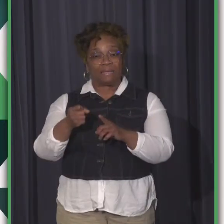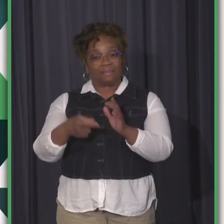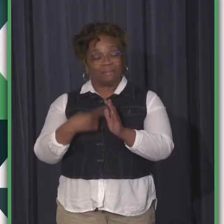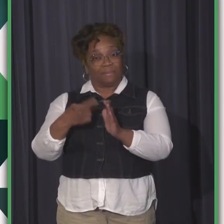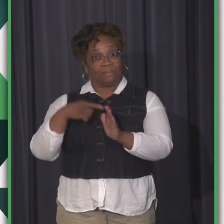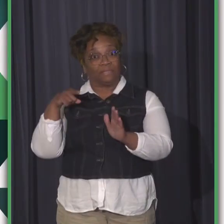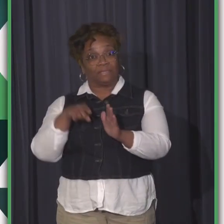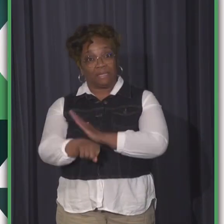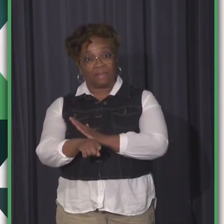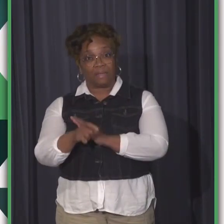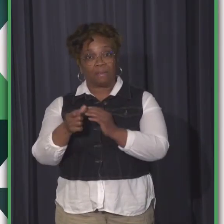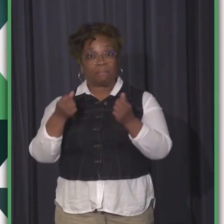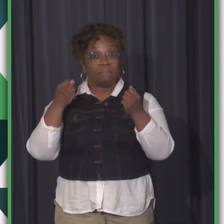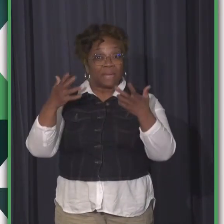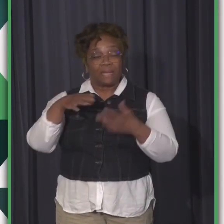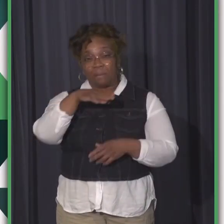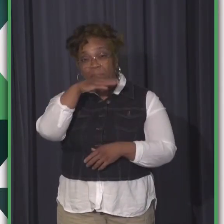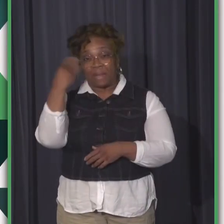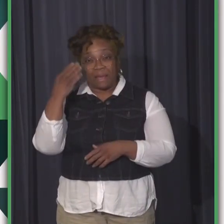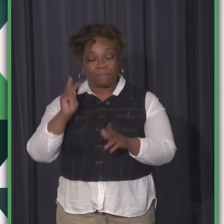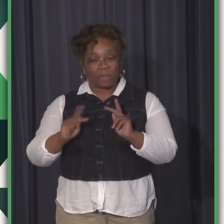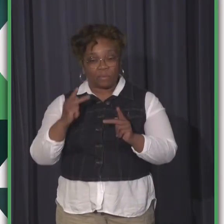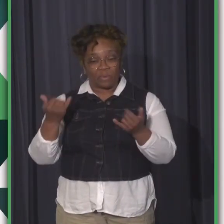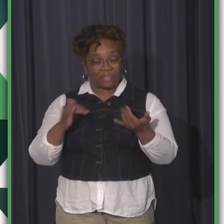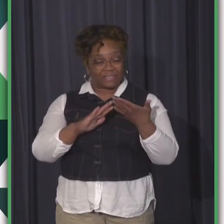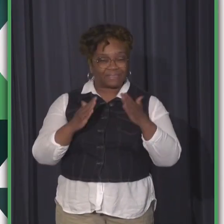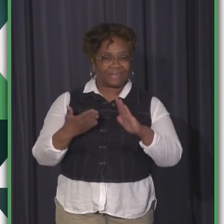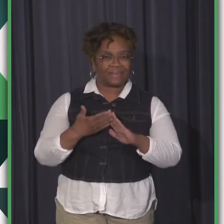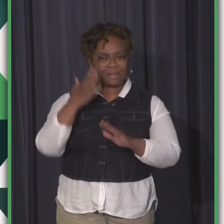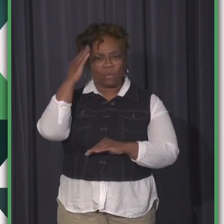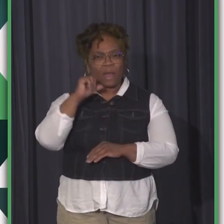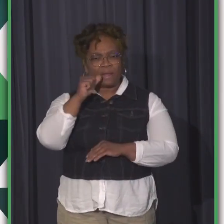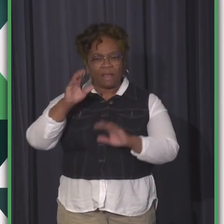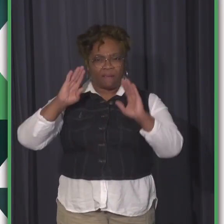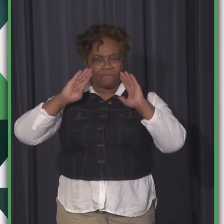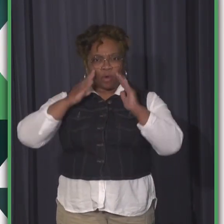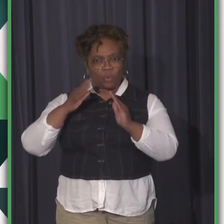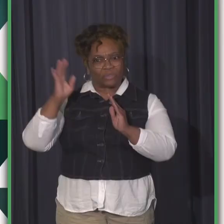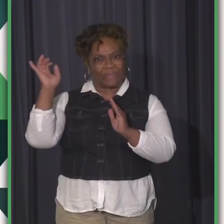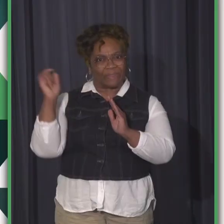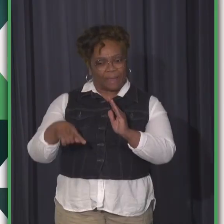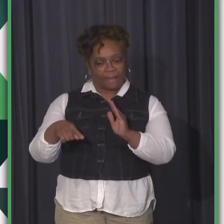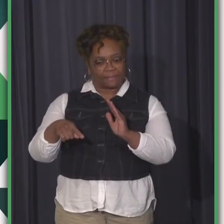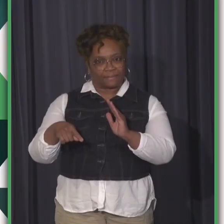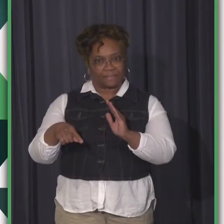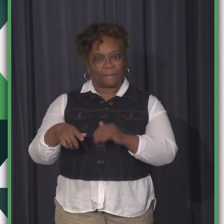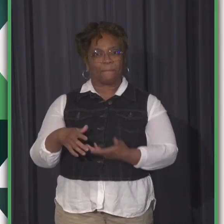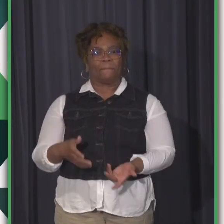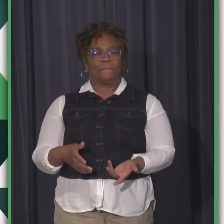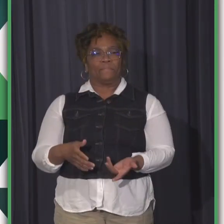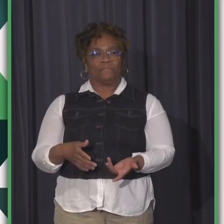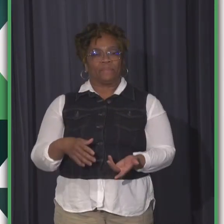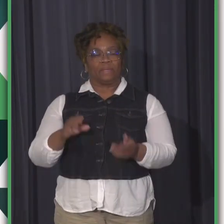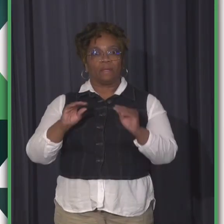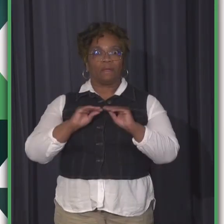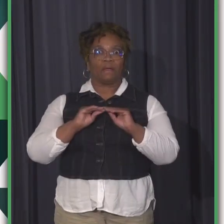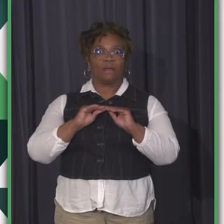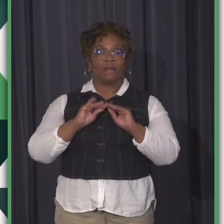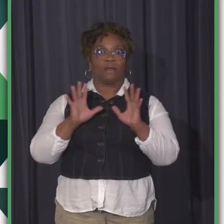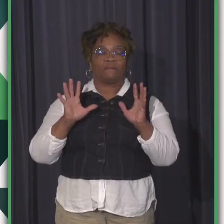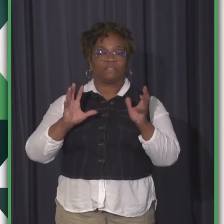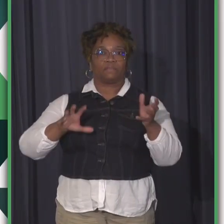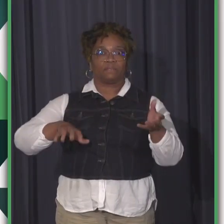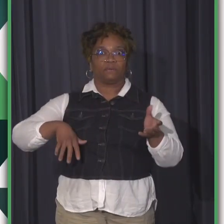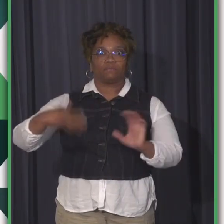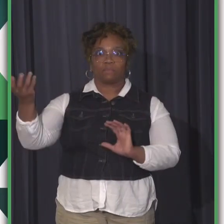city. But why can't you concentrate on that? It's just so obviously